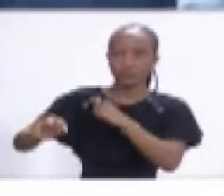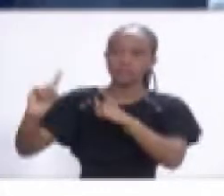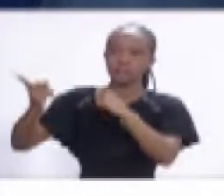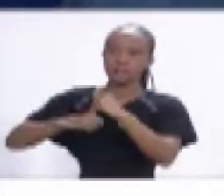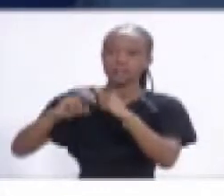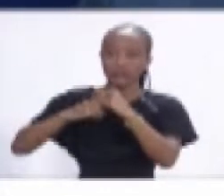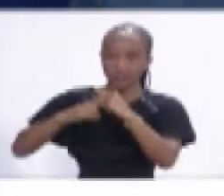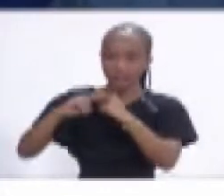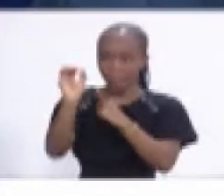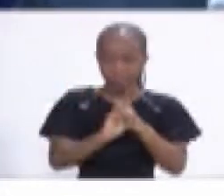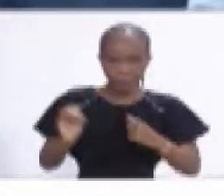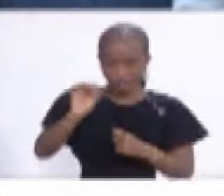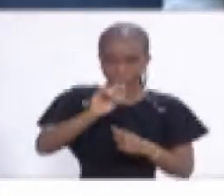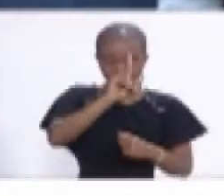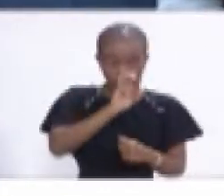5.7% in the